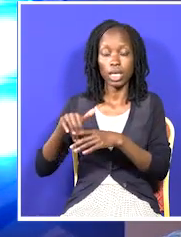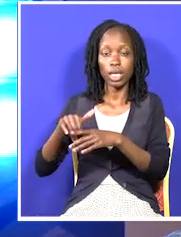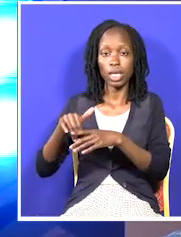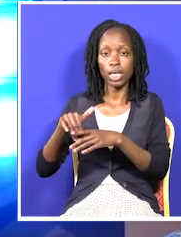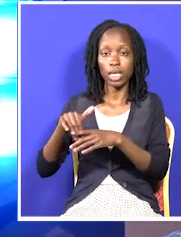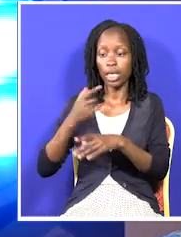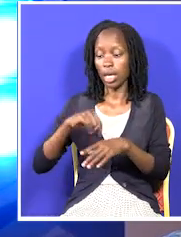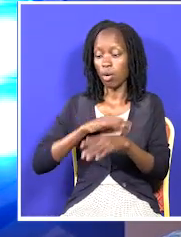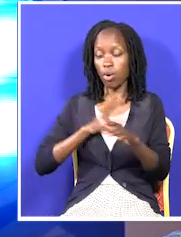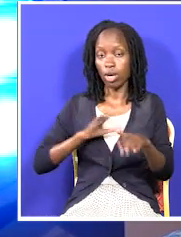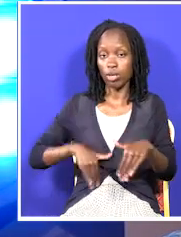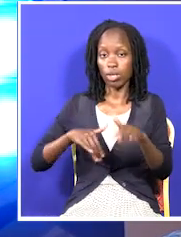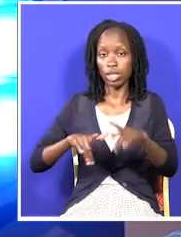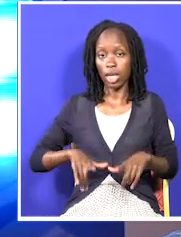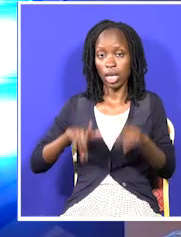And